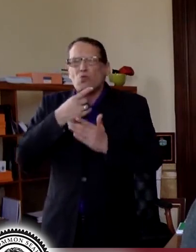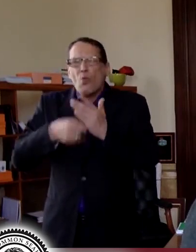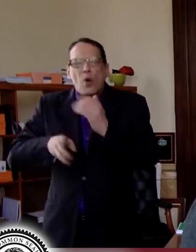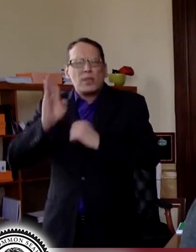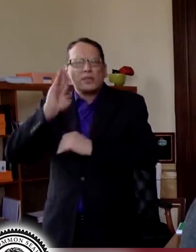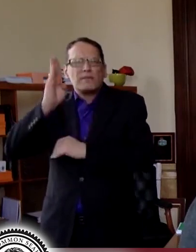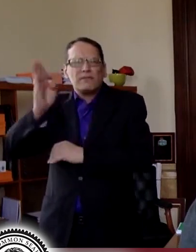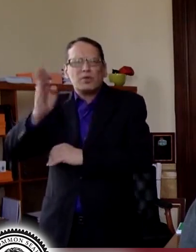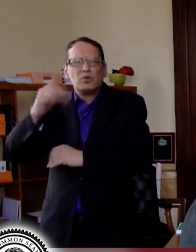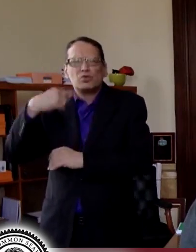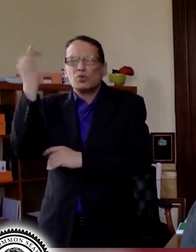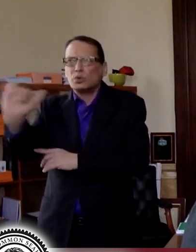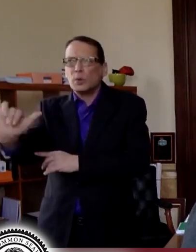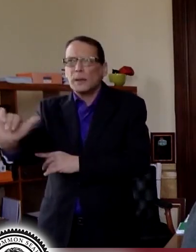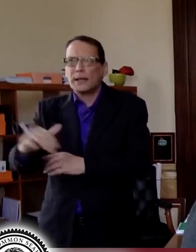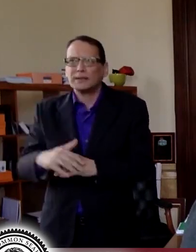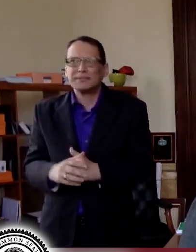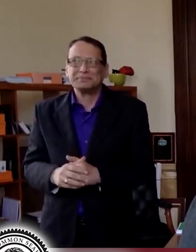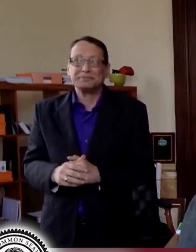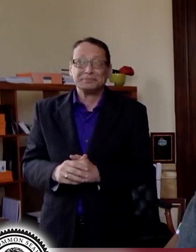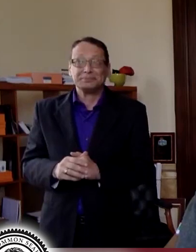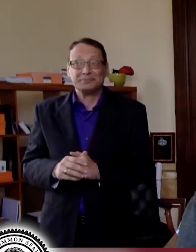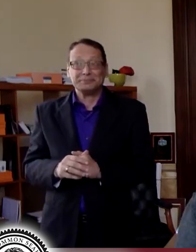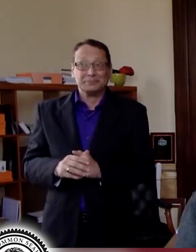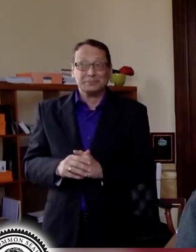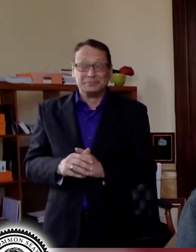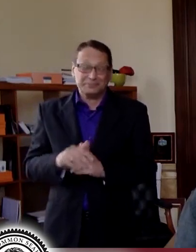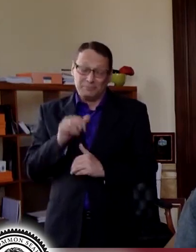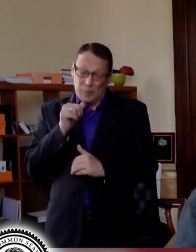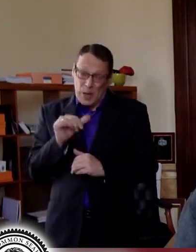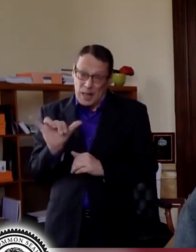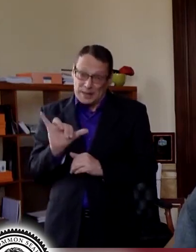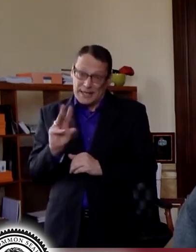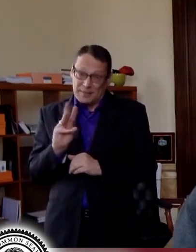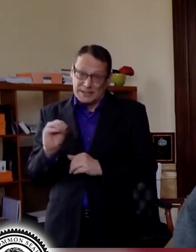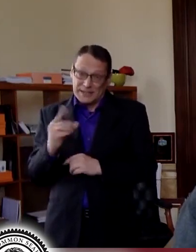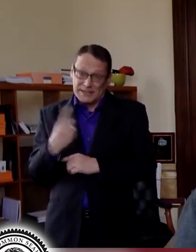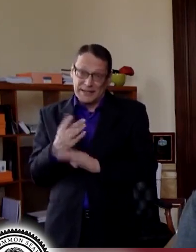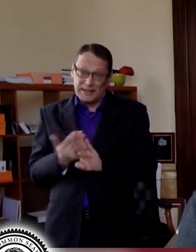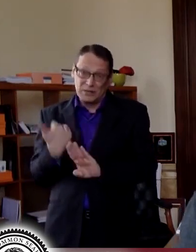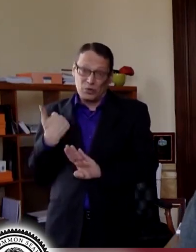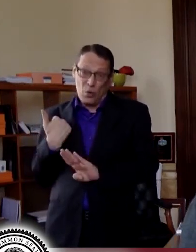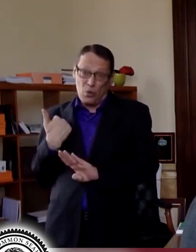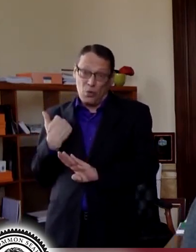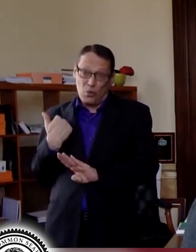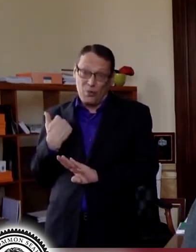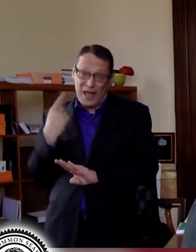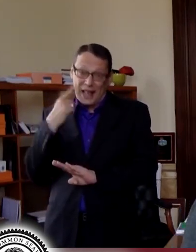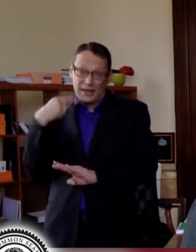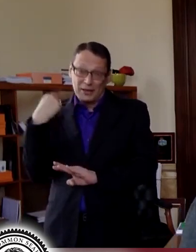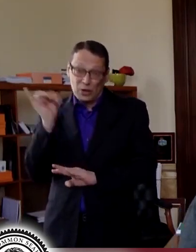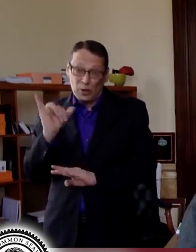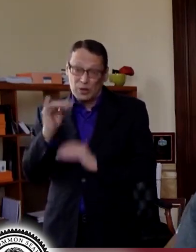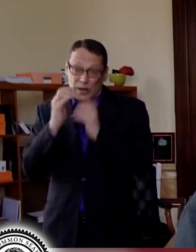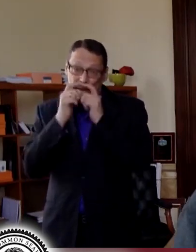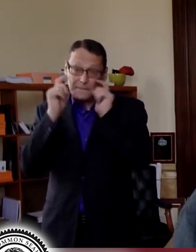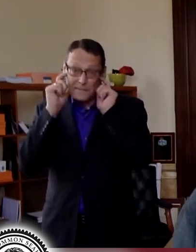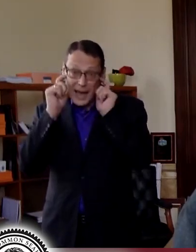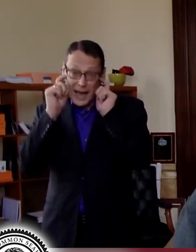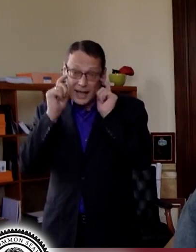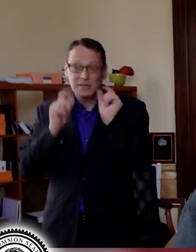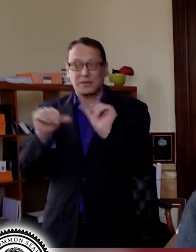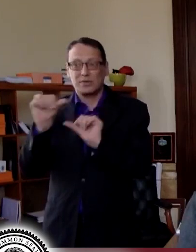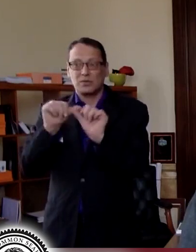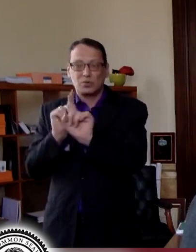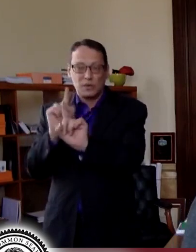I don't think it looks like it did 60 days ago. I think it looks like masks. I think it looks like social